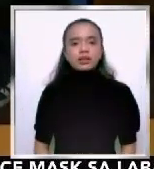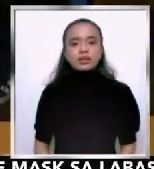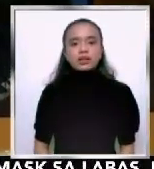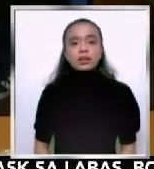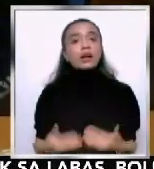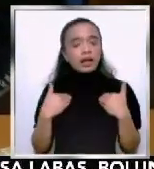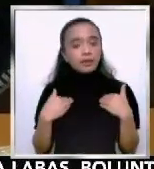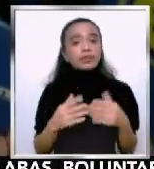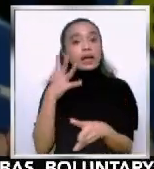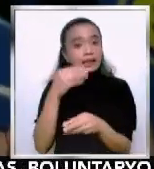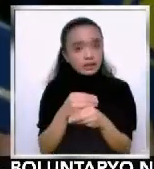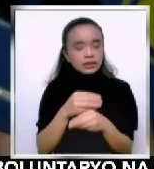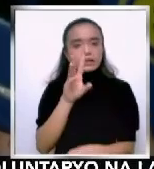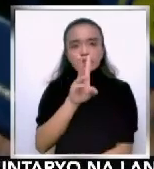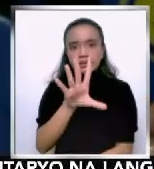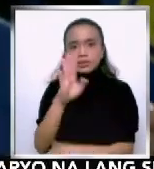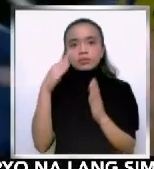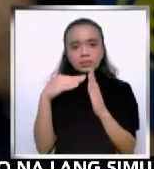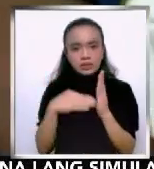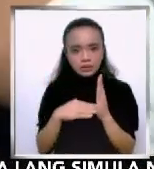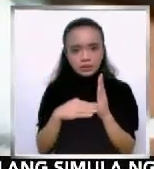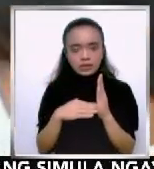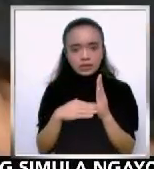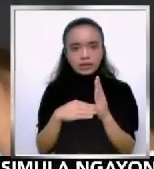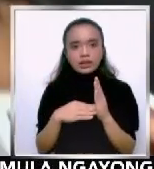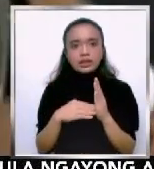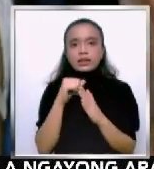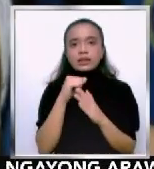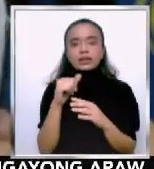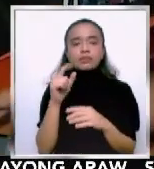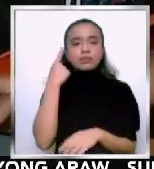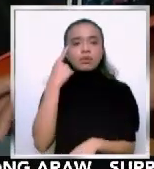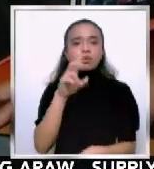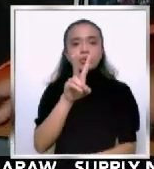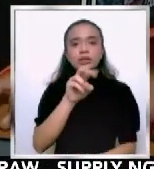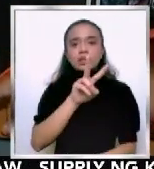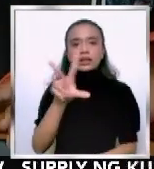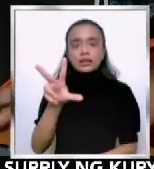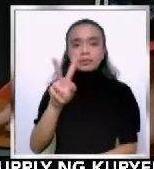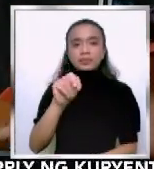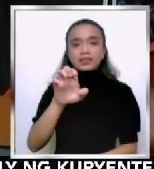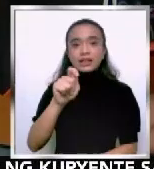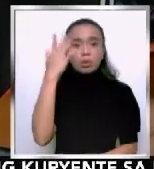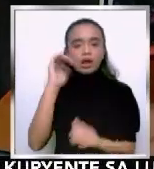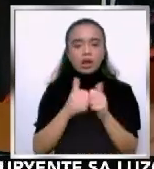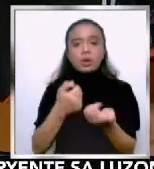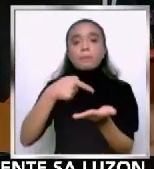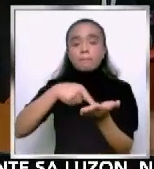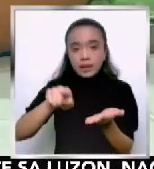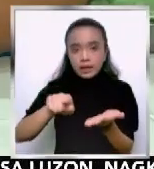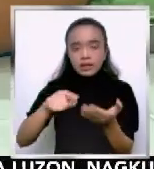additional 65 billion pesos unfunded in our 2023 NEP for us to pay our arrears to our